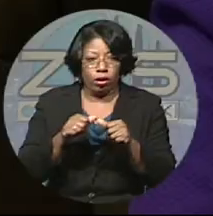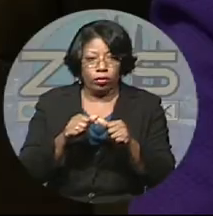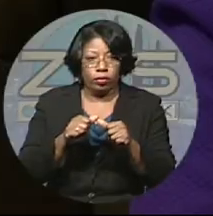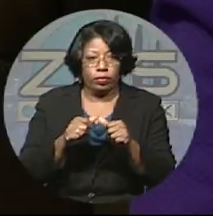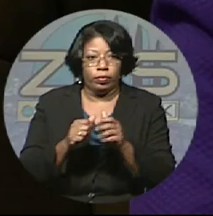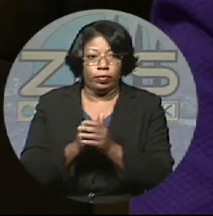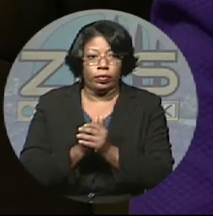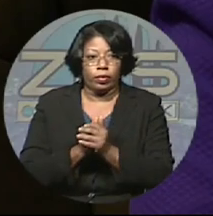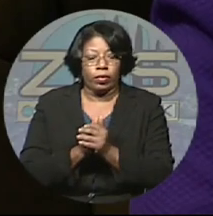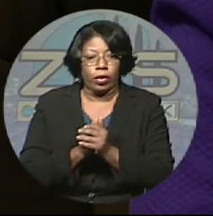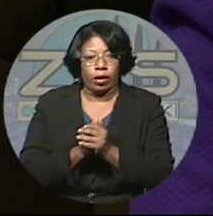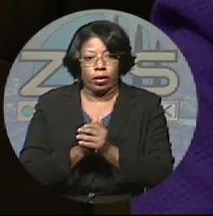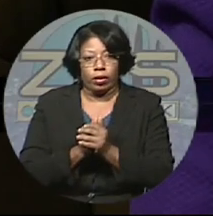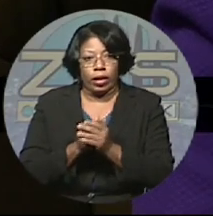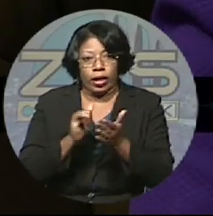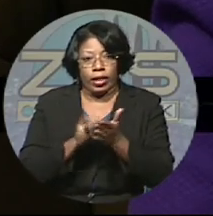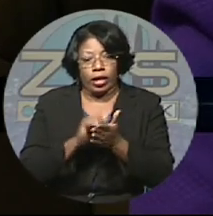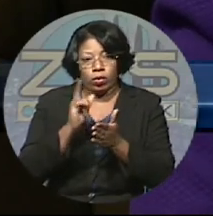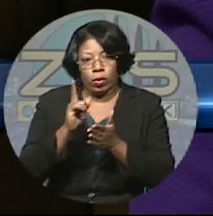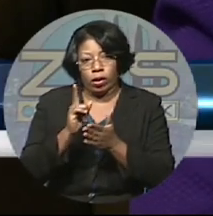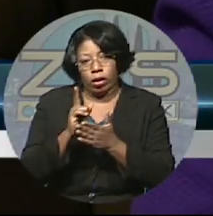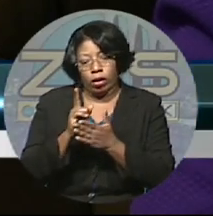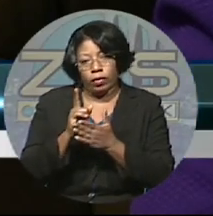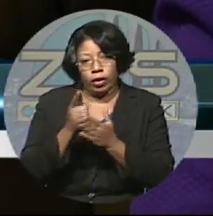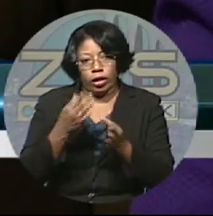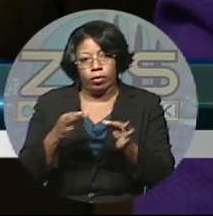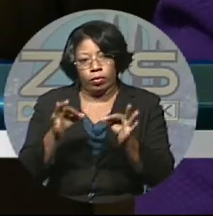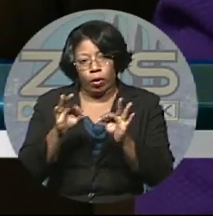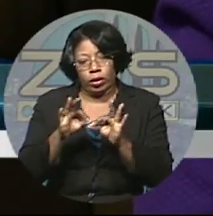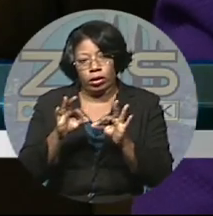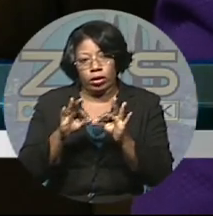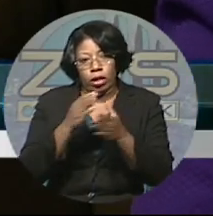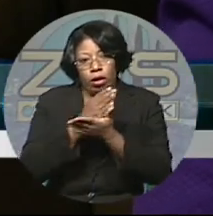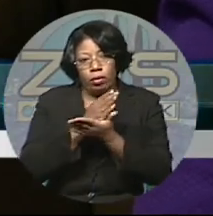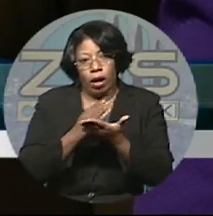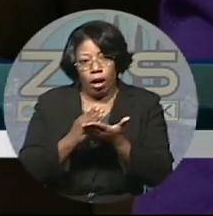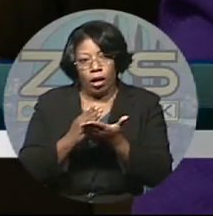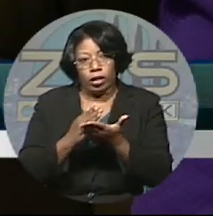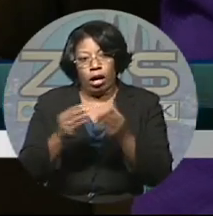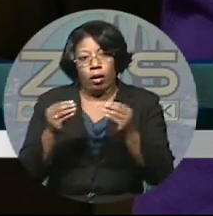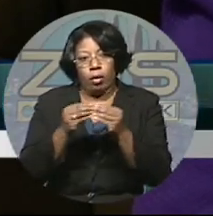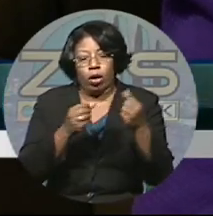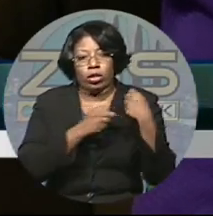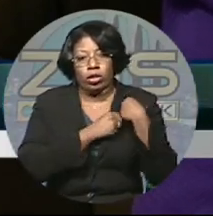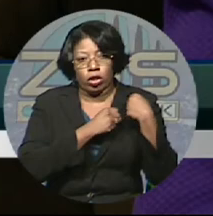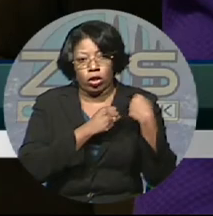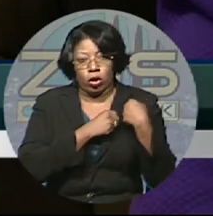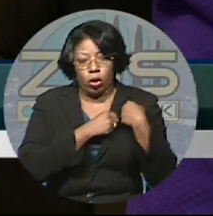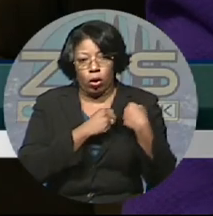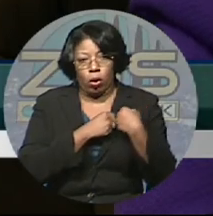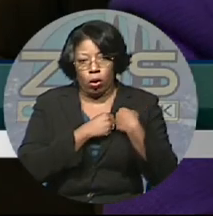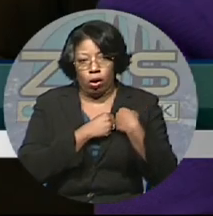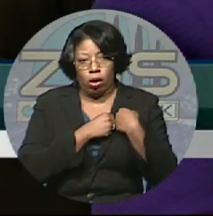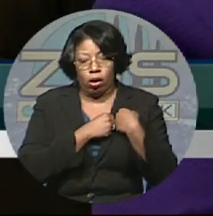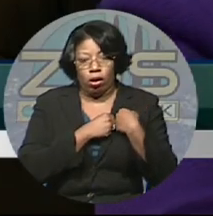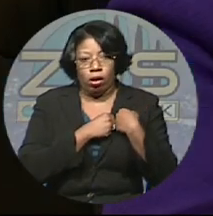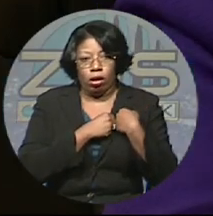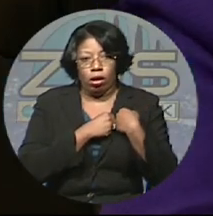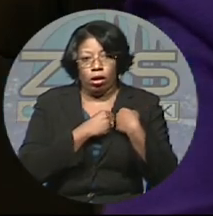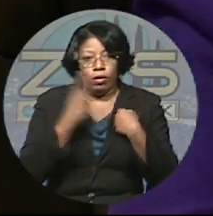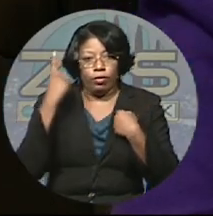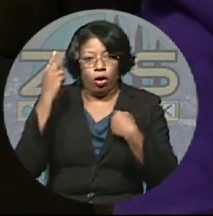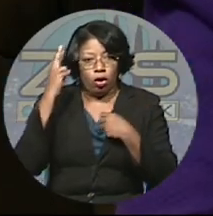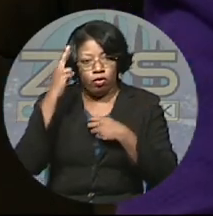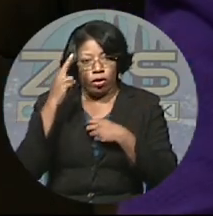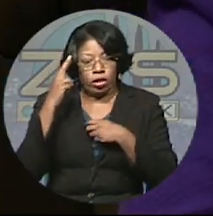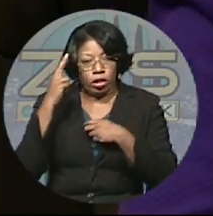well. That will be one of the significant features of Potter's Key Dock. A more secure facility, and that is, you know, for the reasons that